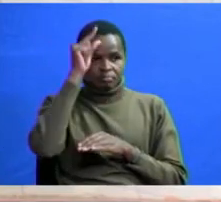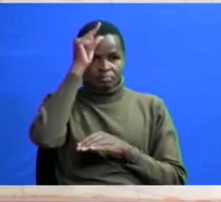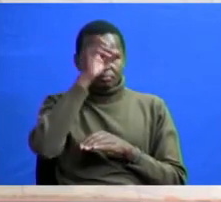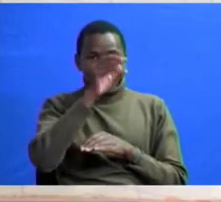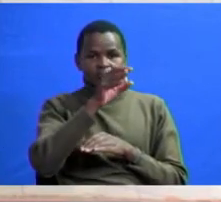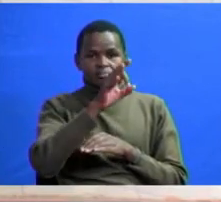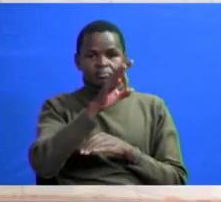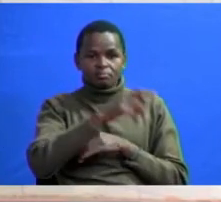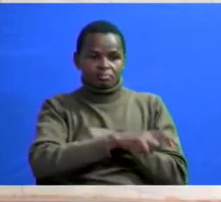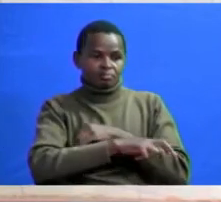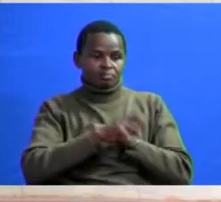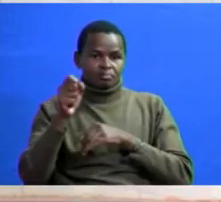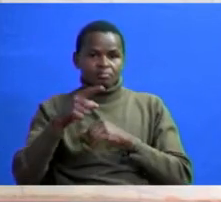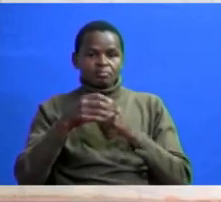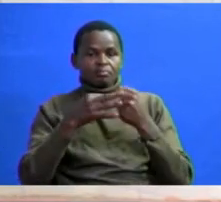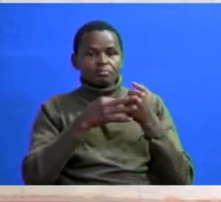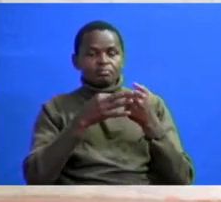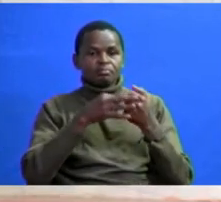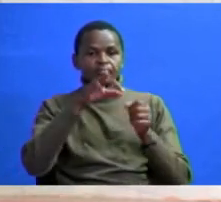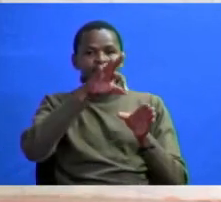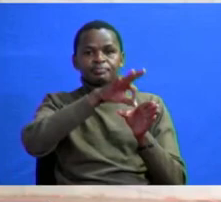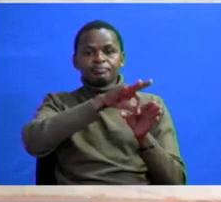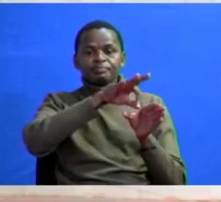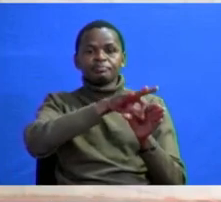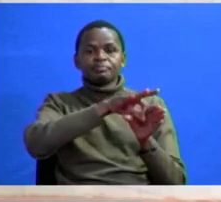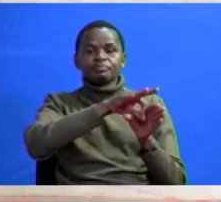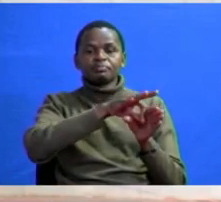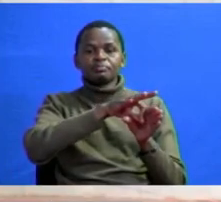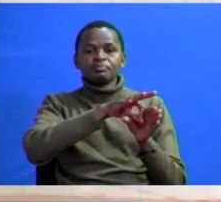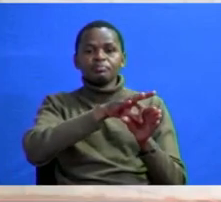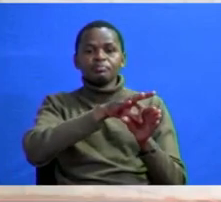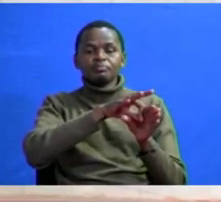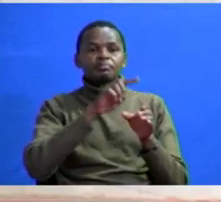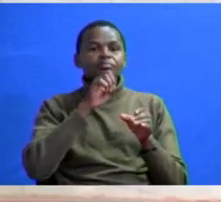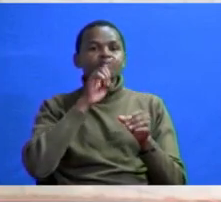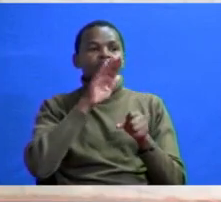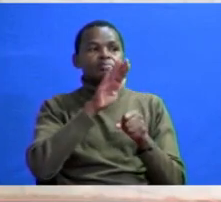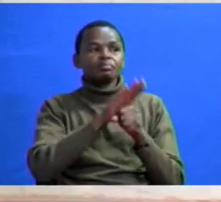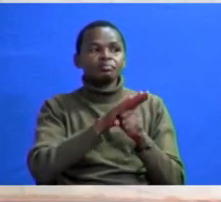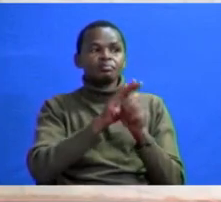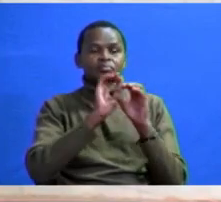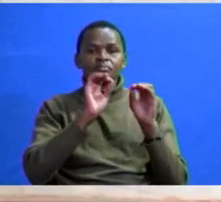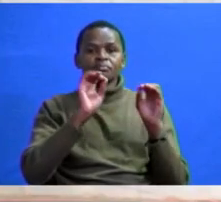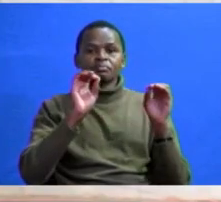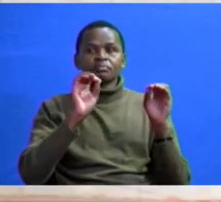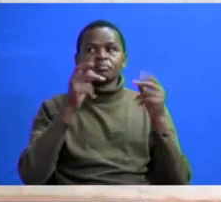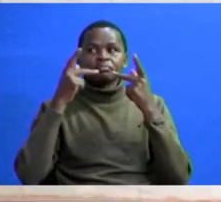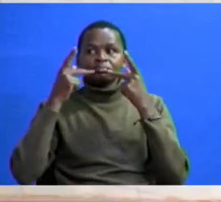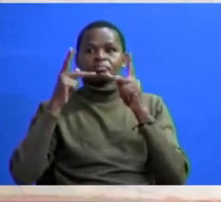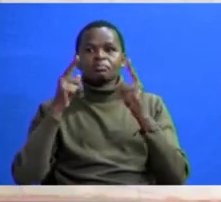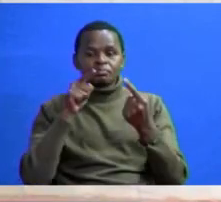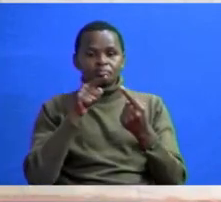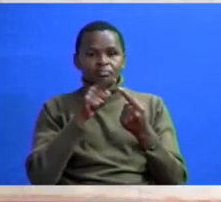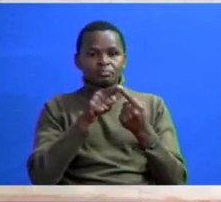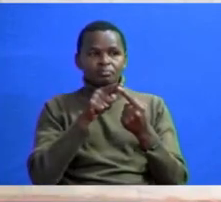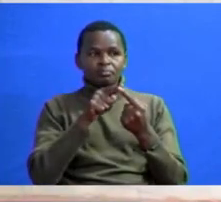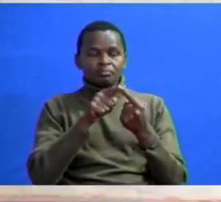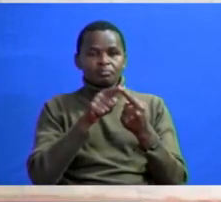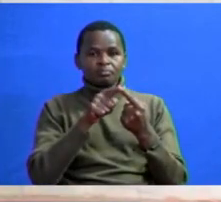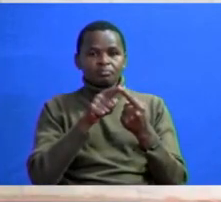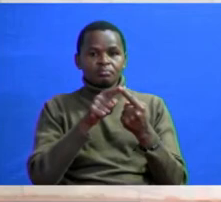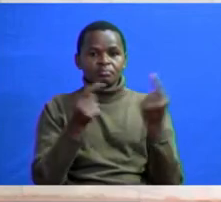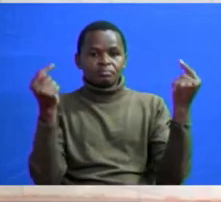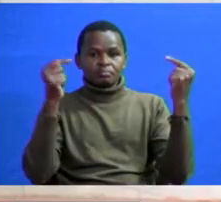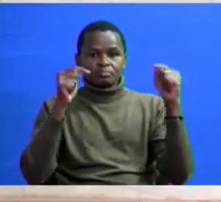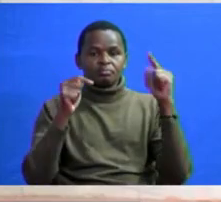of rigging the August 2022 presidential election, vowing that there will be no peace until such malpractice